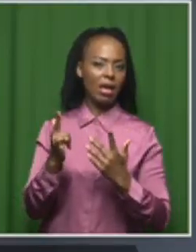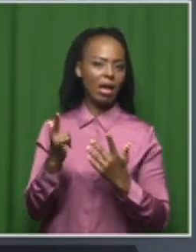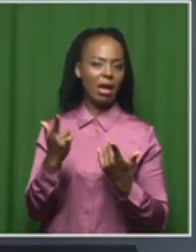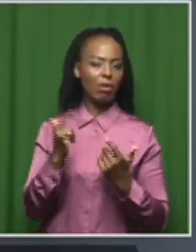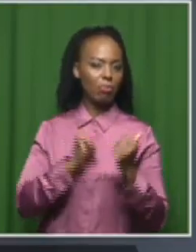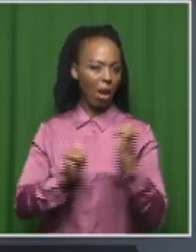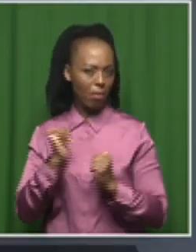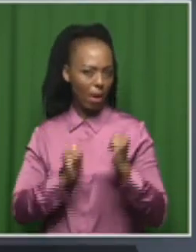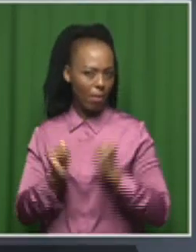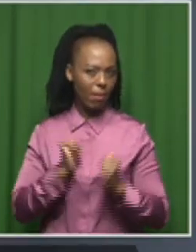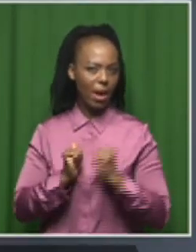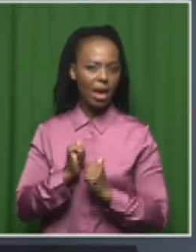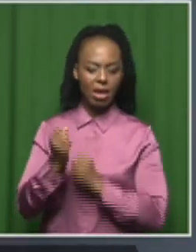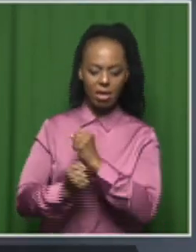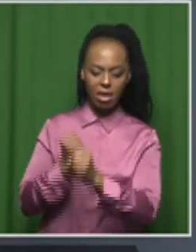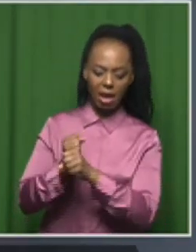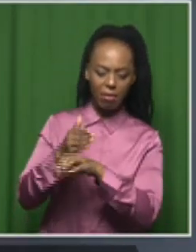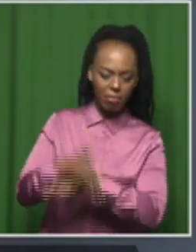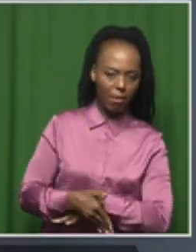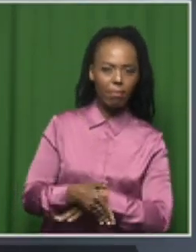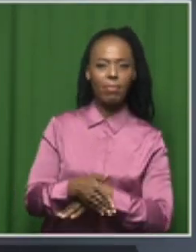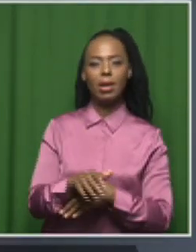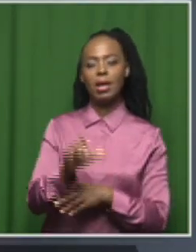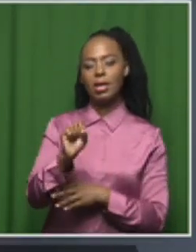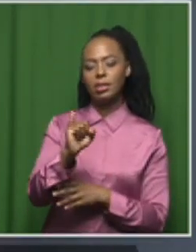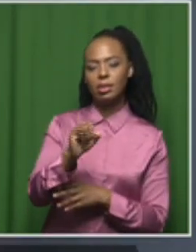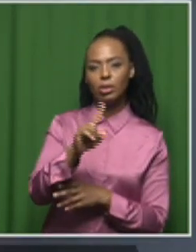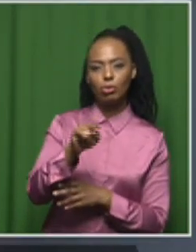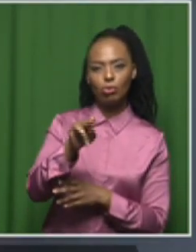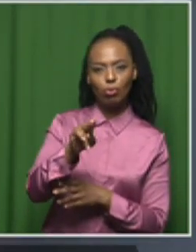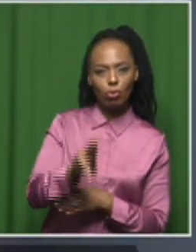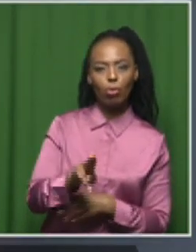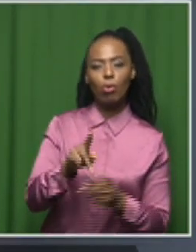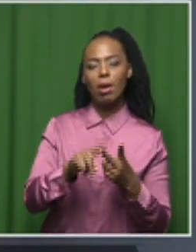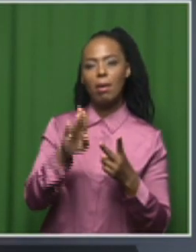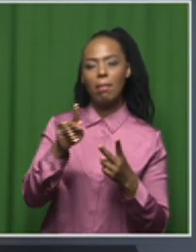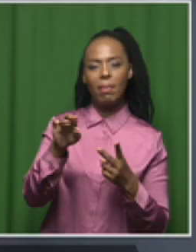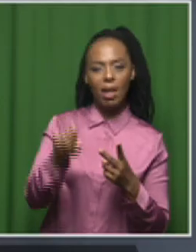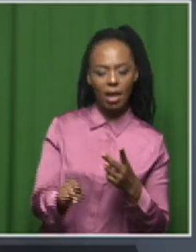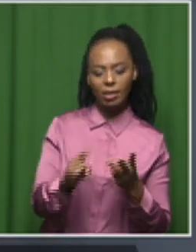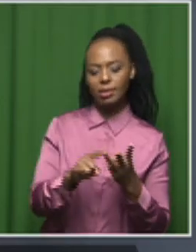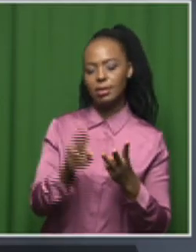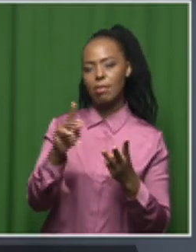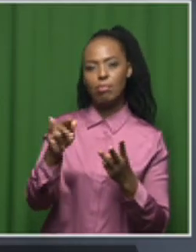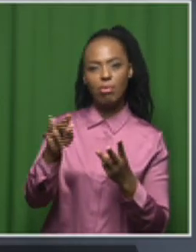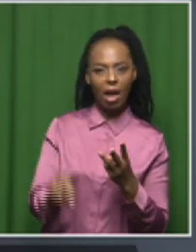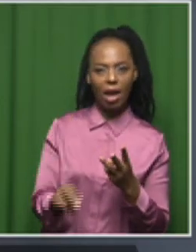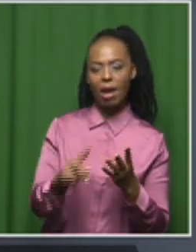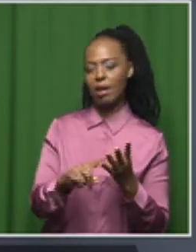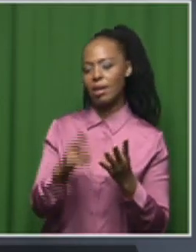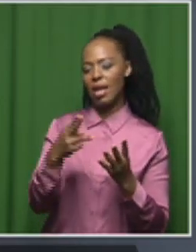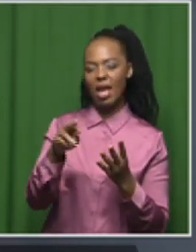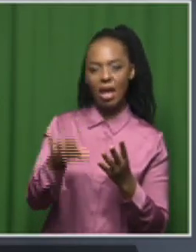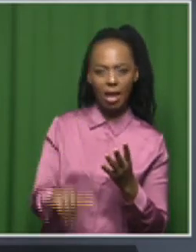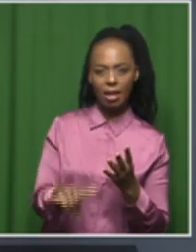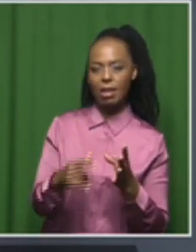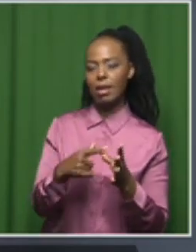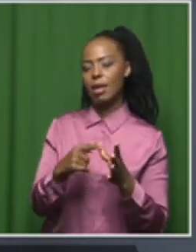many years, like Mthokozisi Zulu, Blessing Haba, Brian Hiles, Belinda Henwood, Lyle